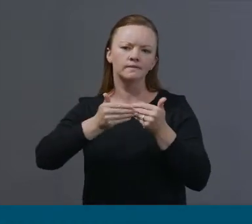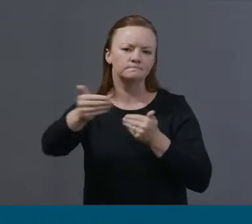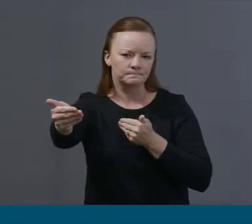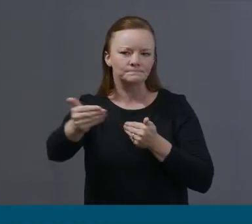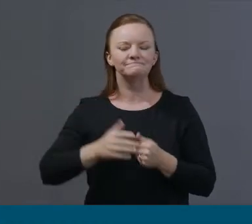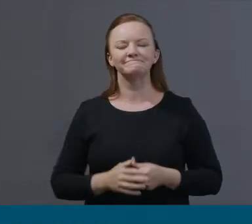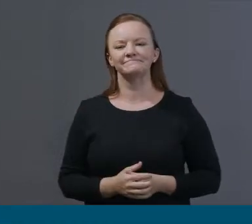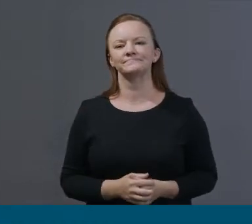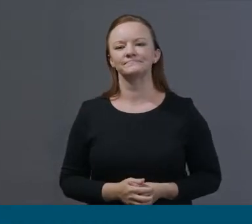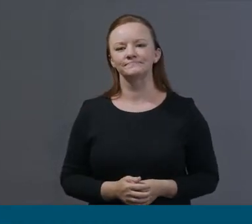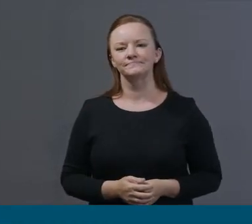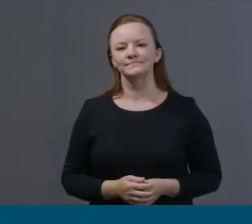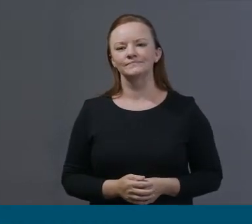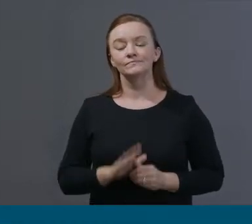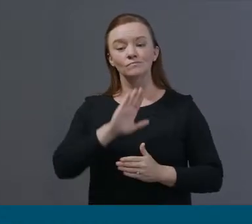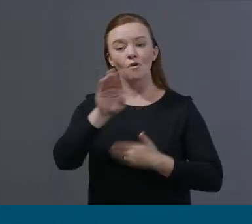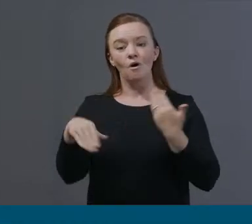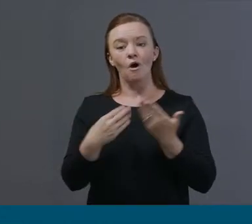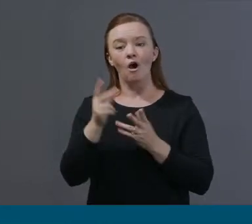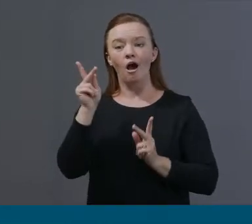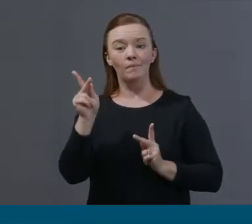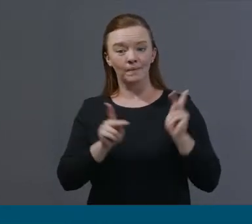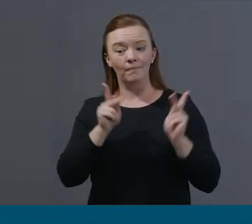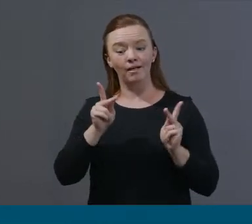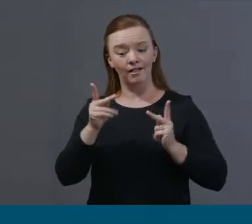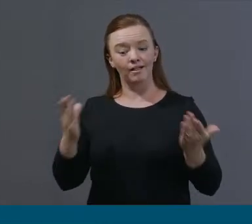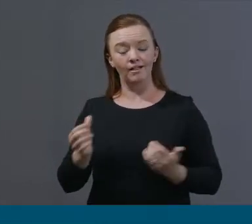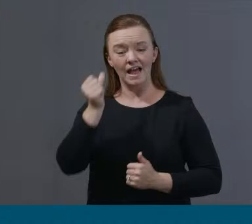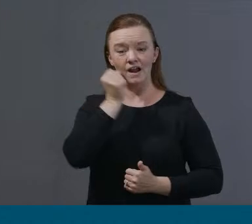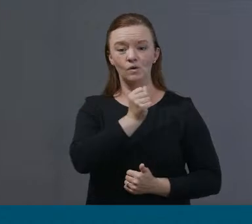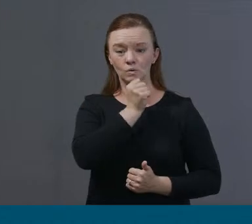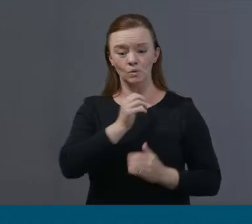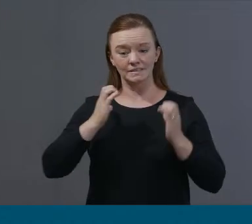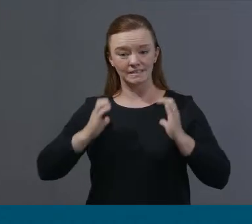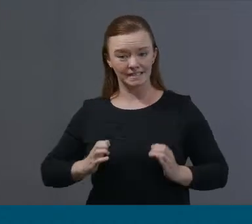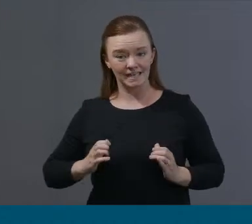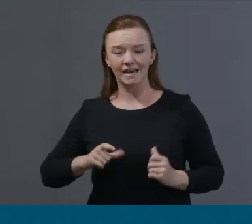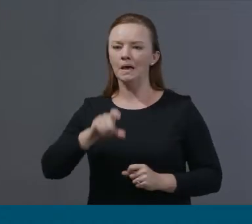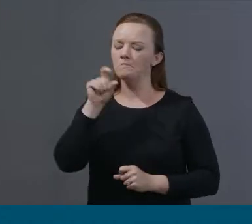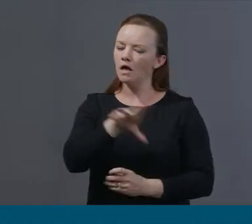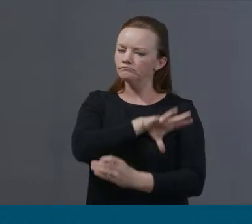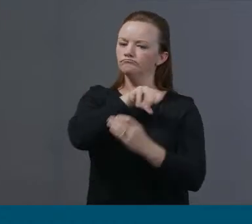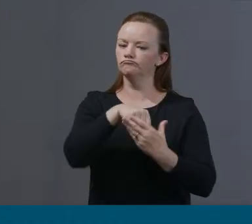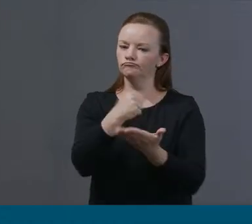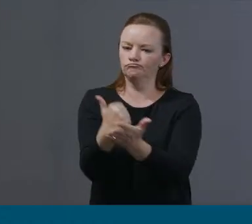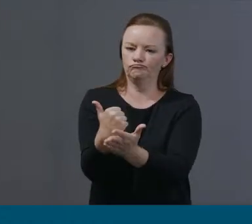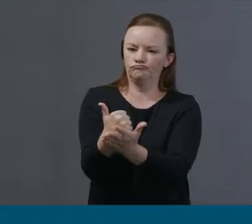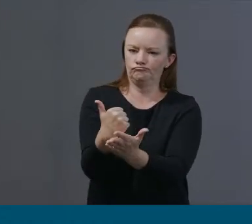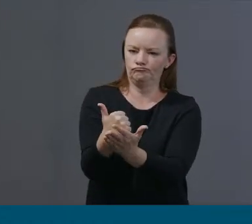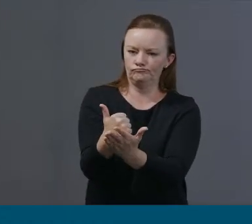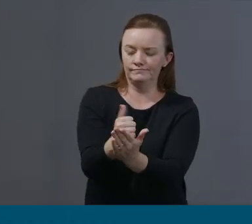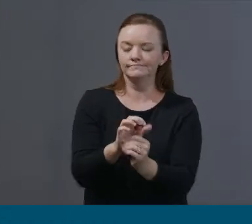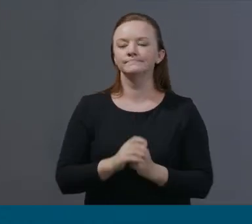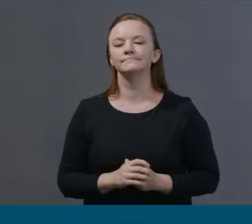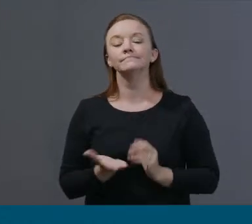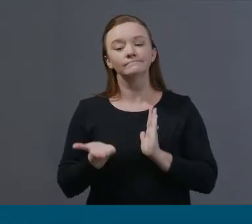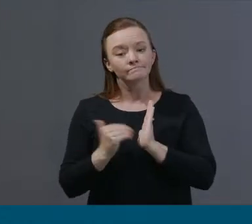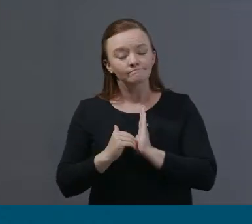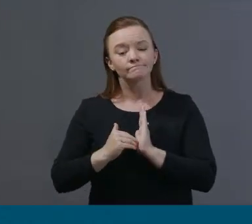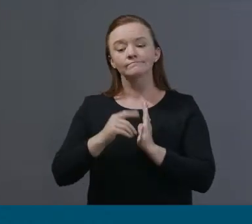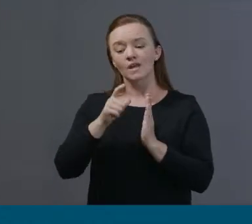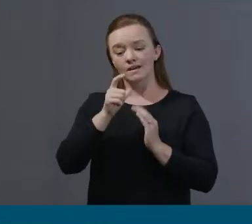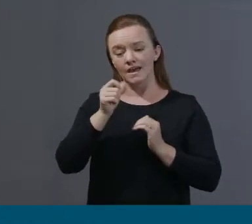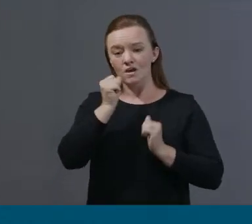We need every Arizonan to do their part, and I want to thank Arizonans for how much they've already done. This is